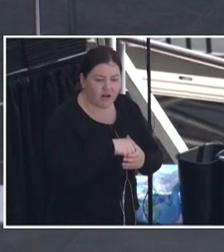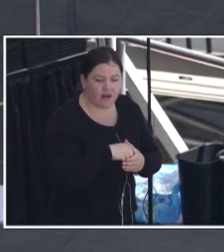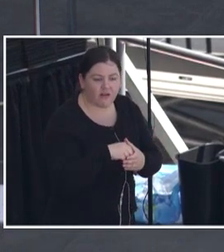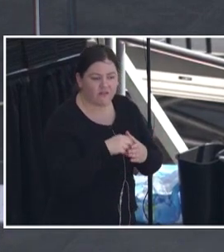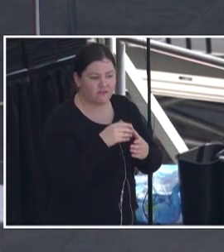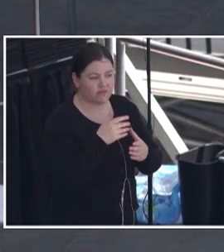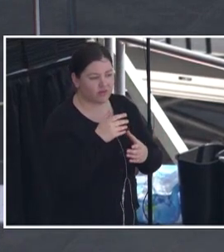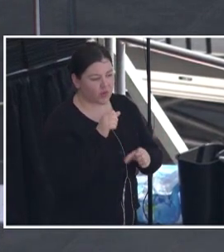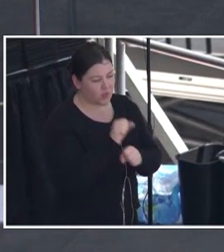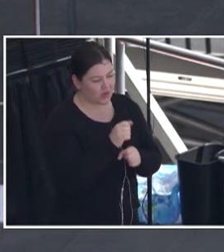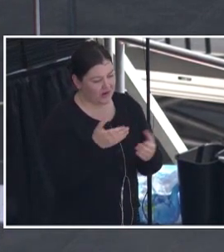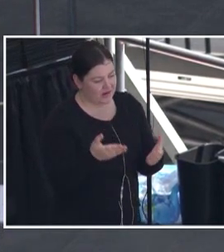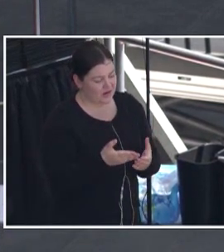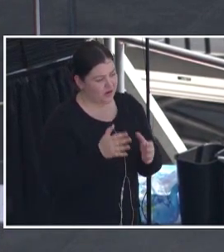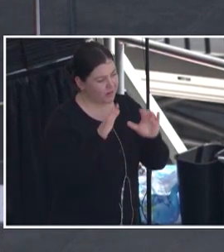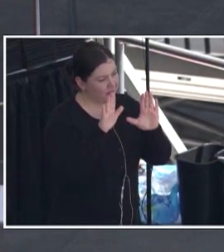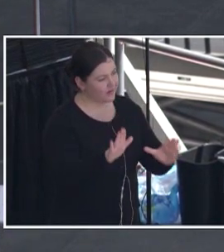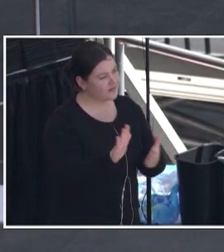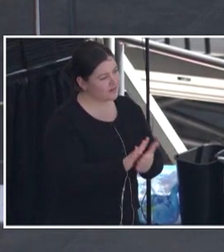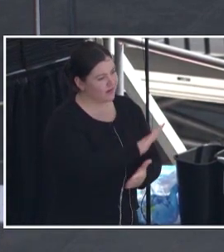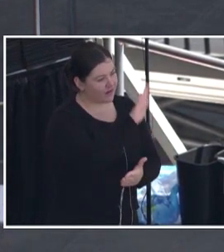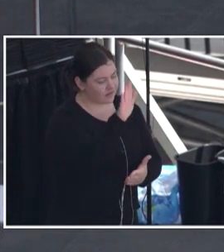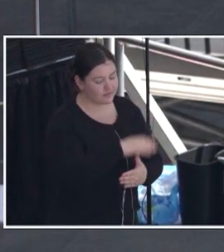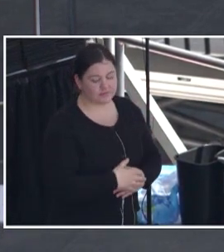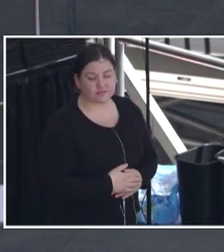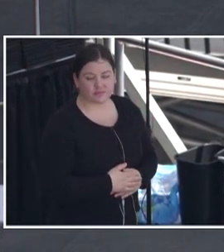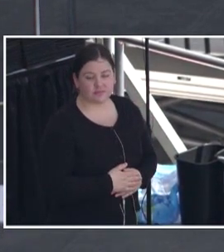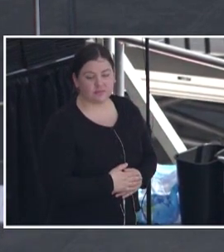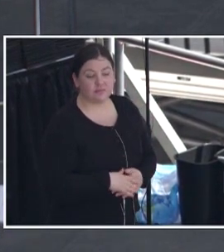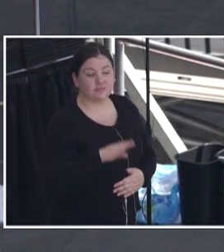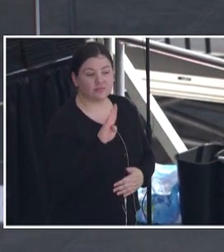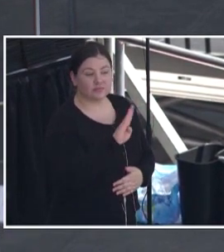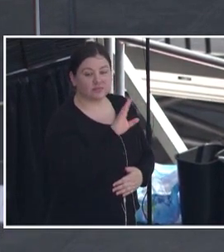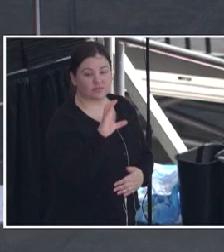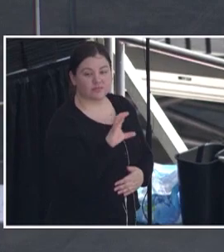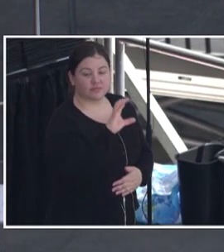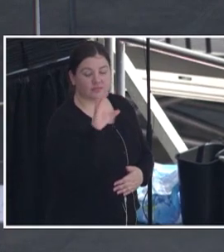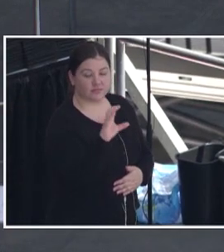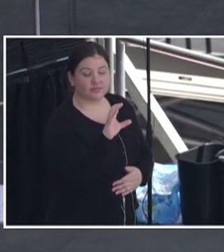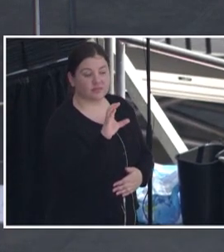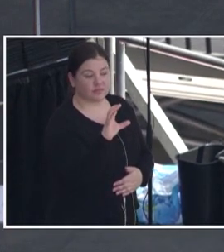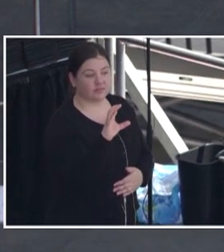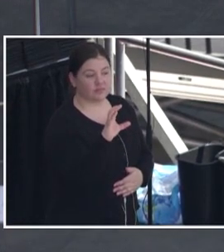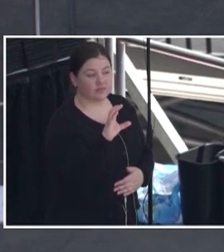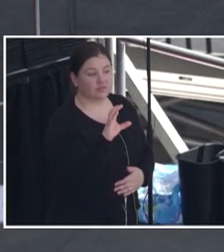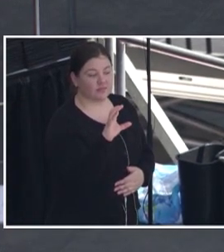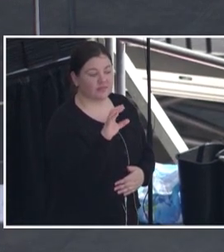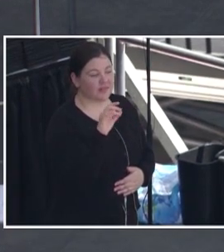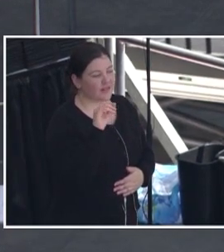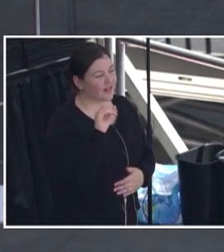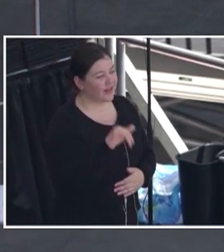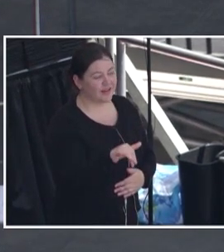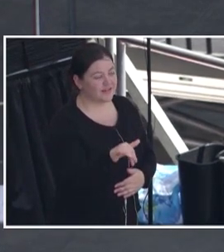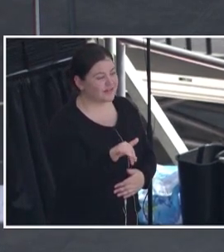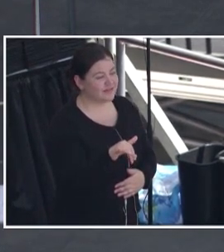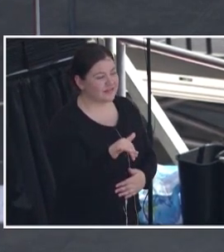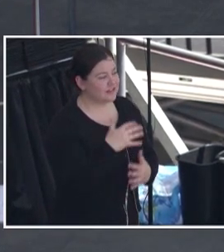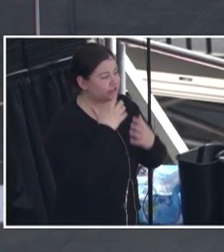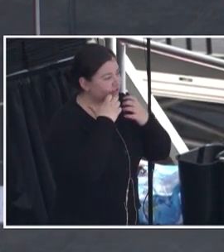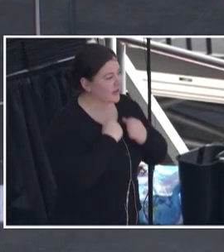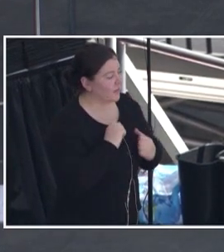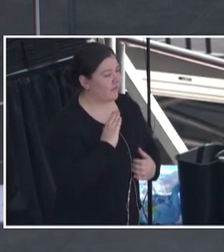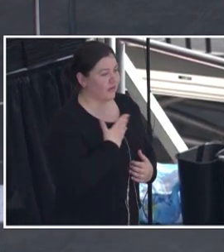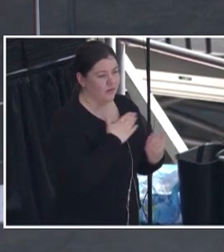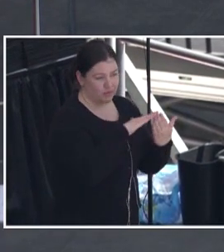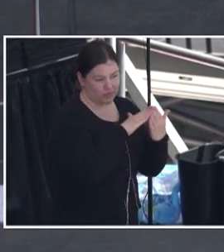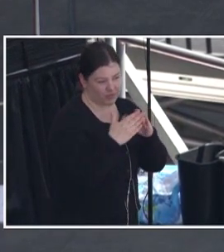amazing institution. Bergen Community College is the gem of Bergen County,